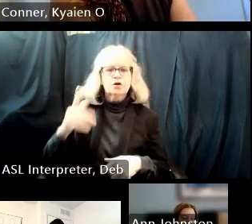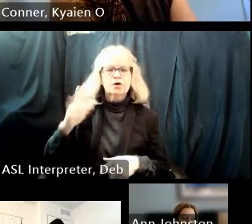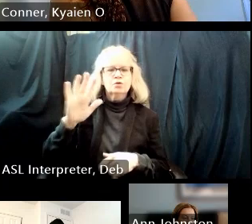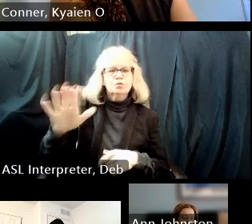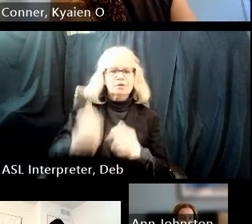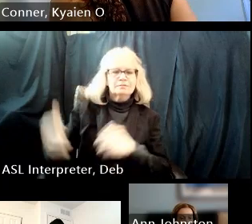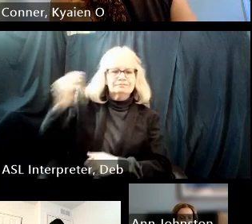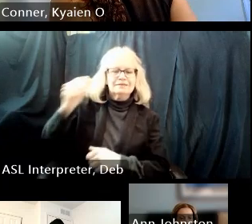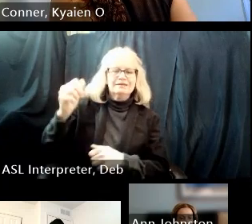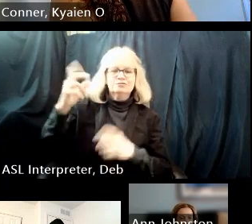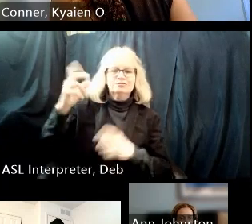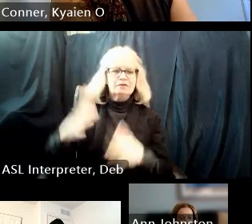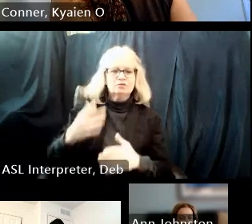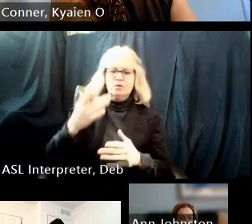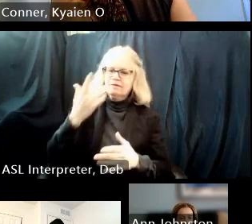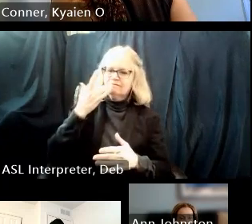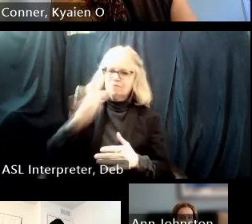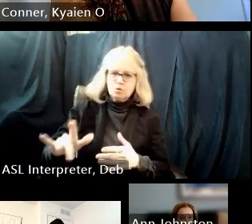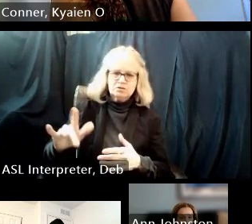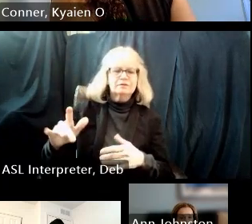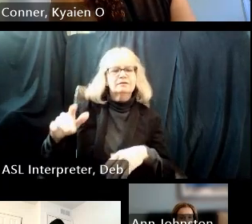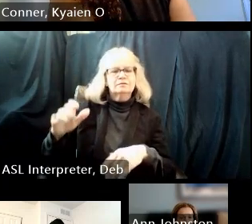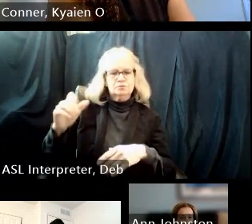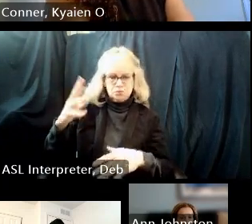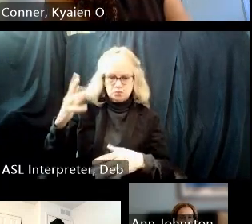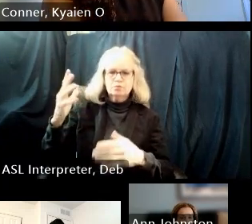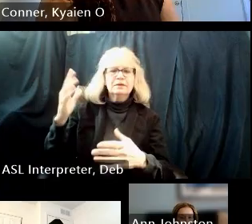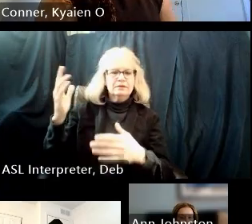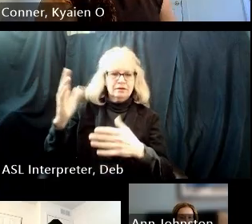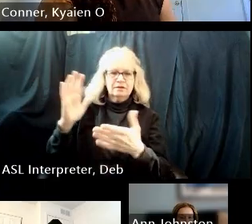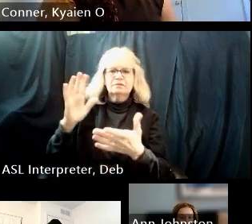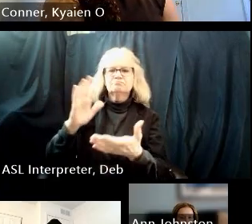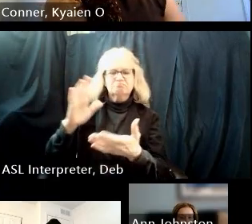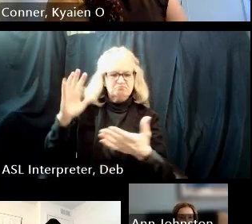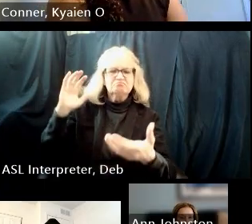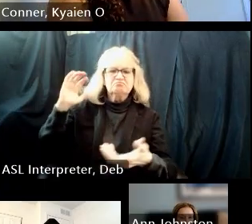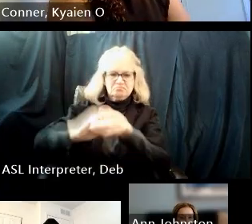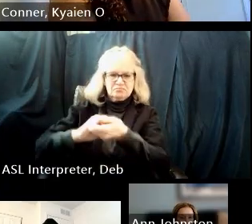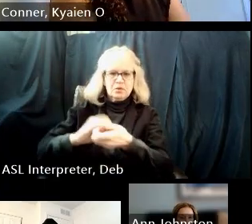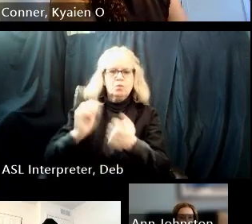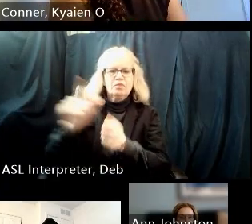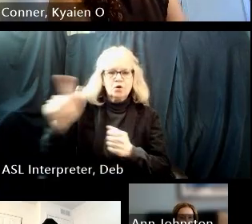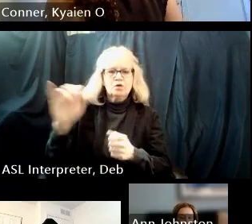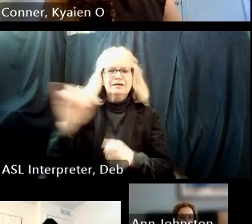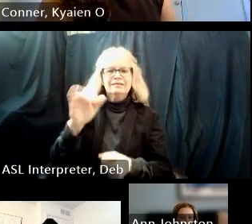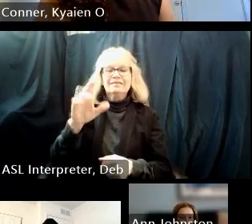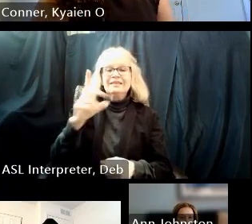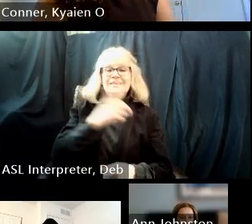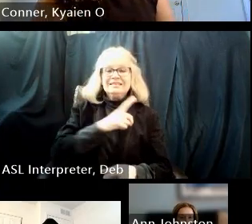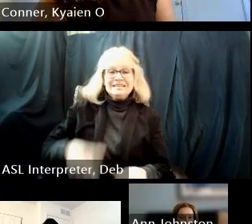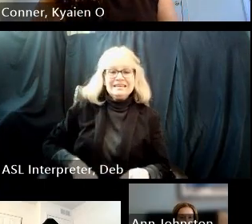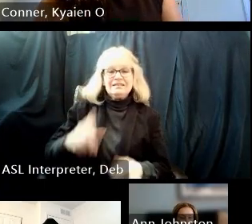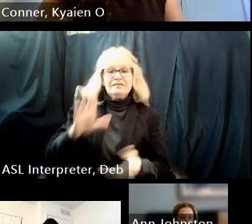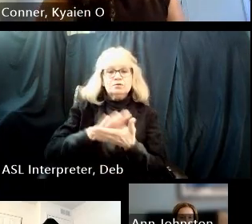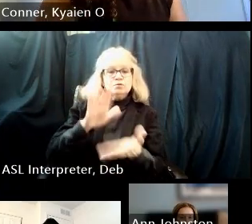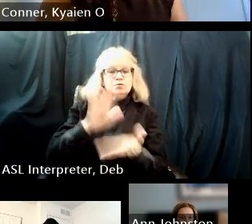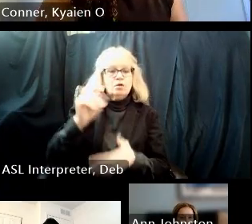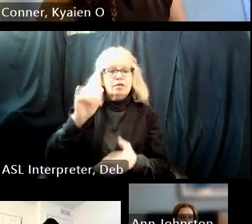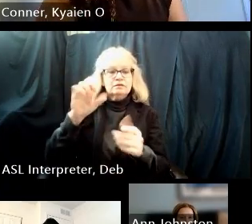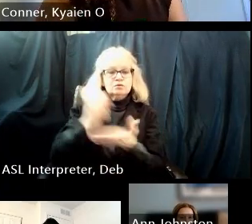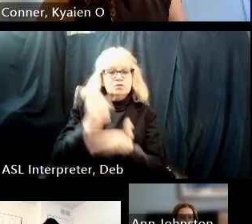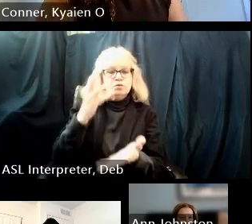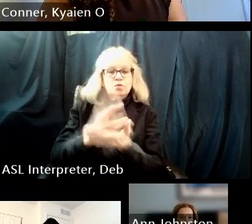her, as well as the dean of the School of Social Work at the University of Pittsburgh School of Social Work, to do their commencement address